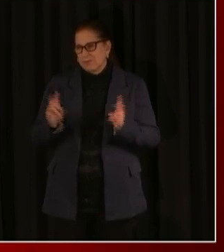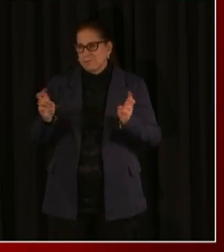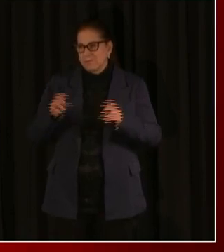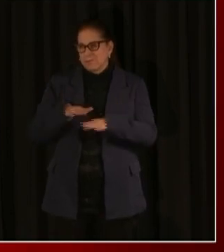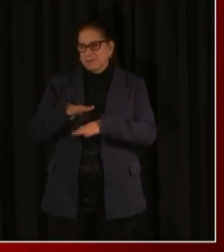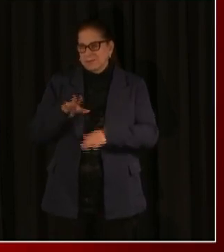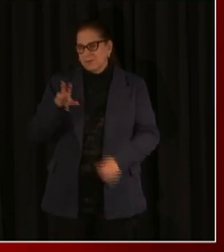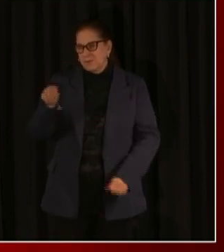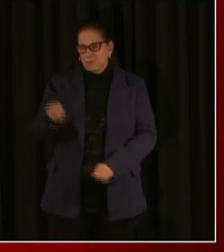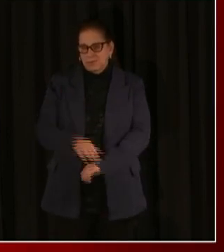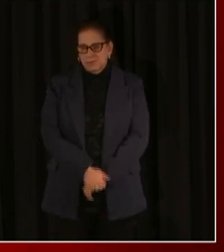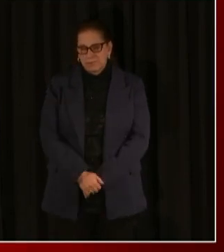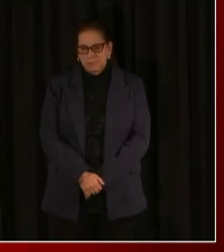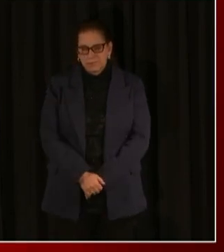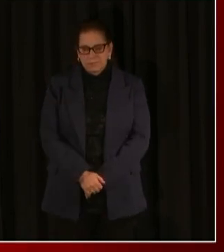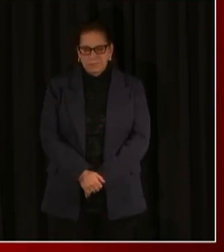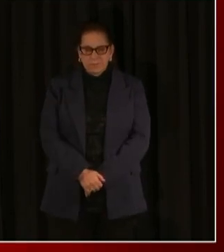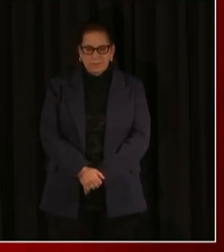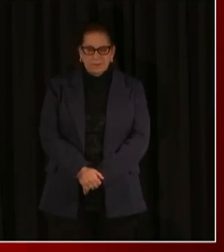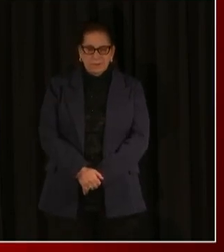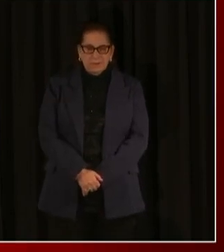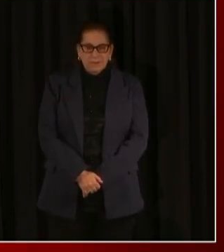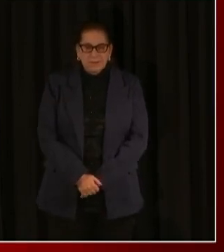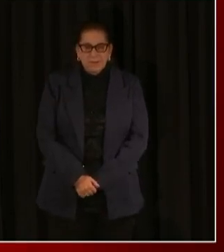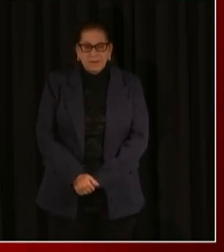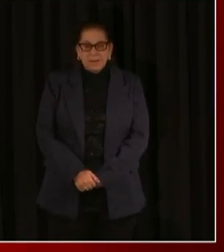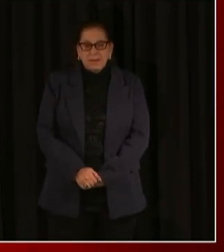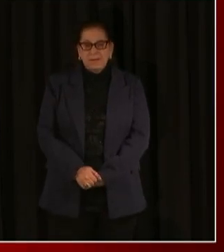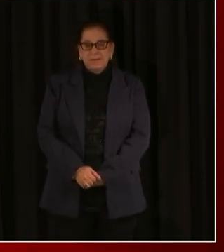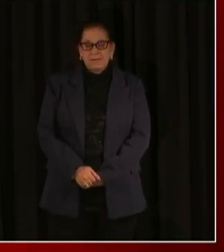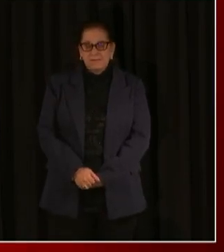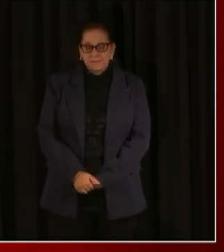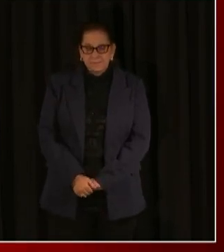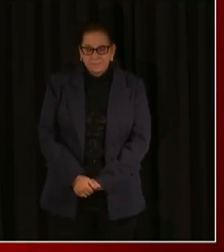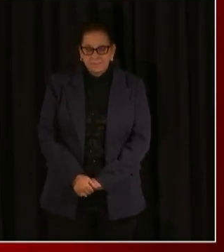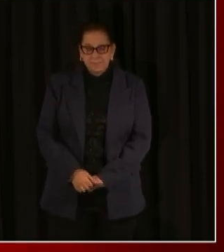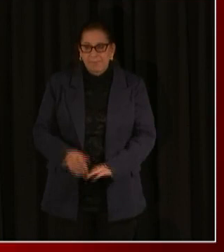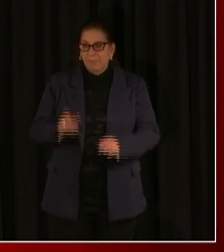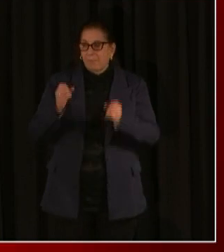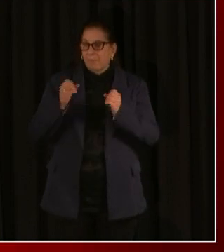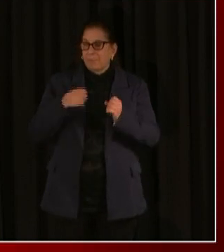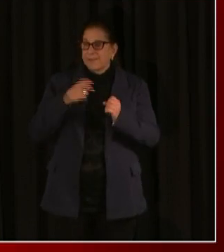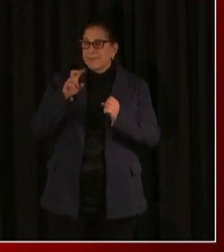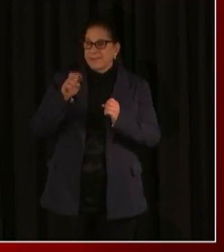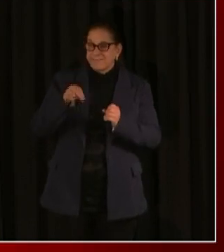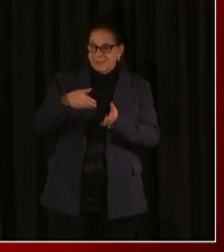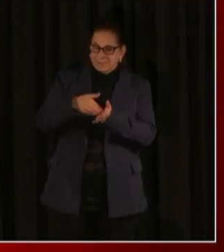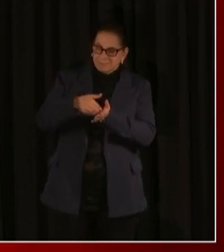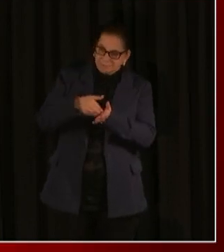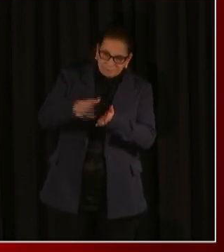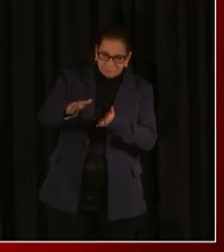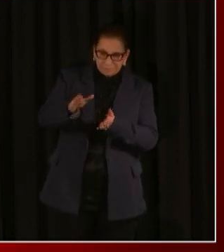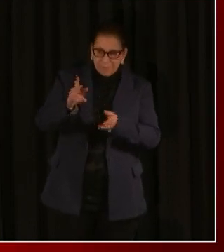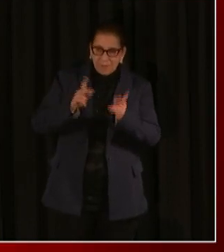away when they are coming with this situation.